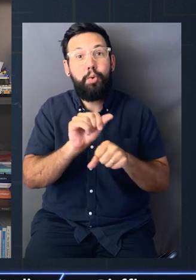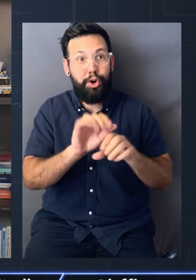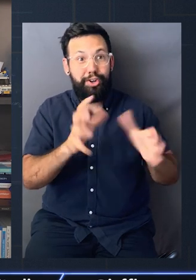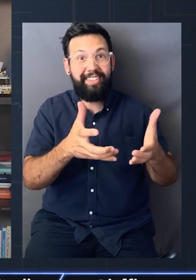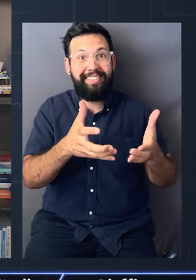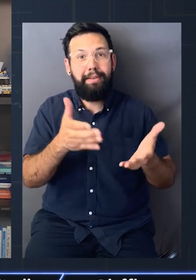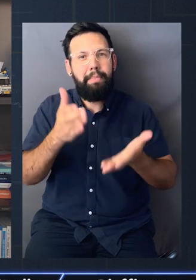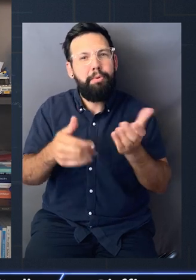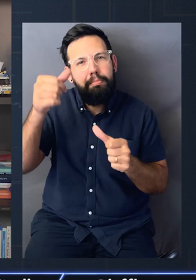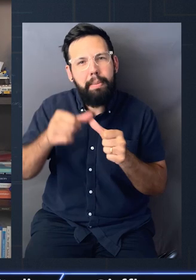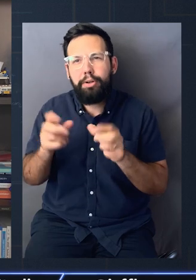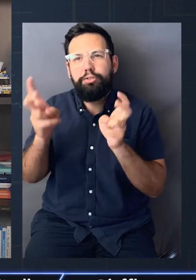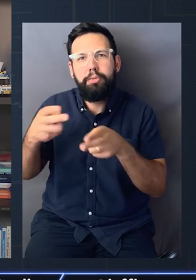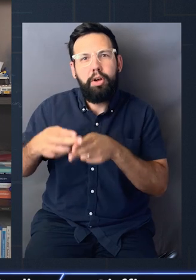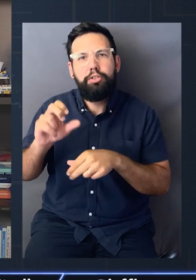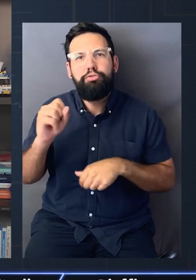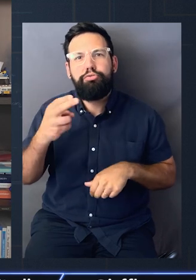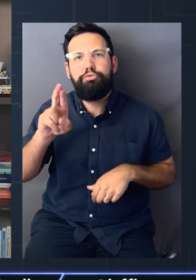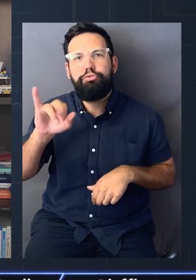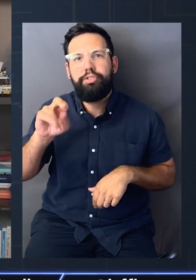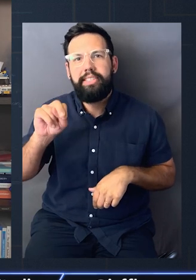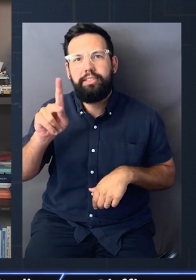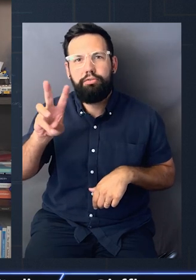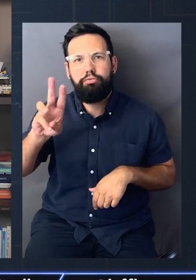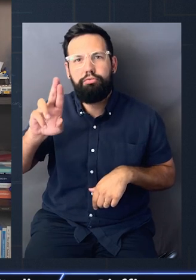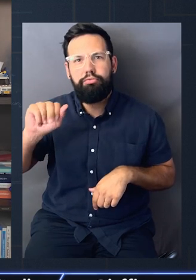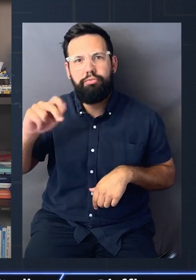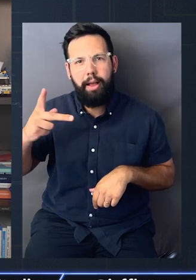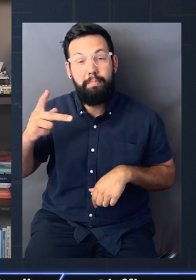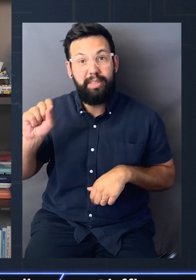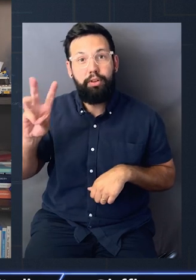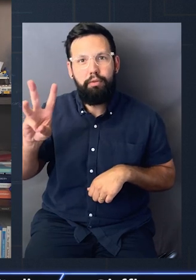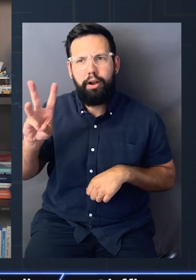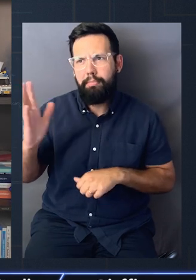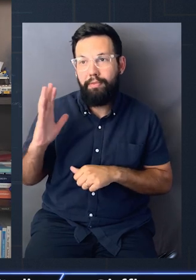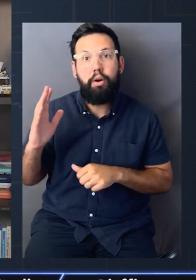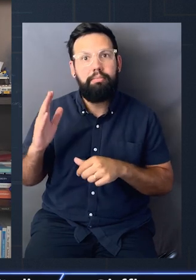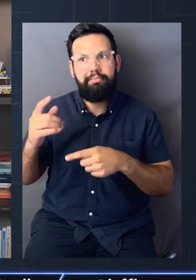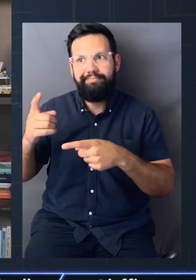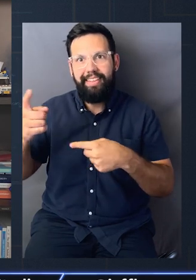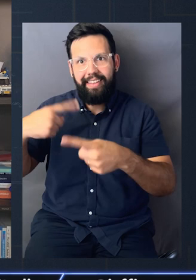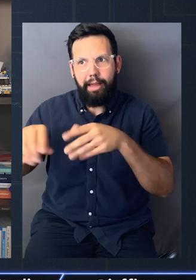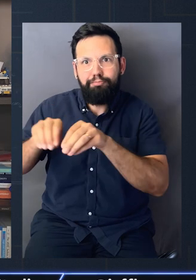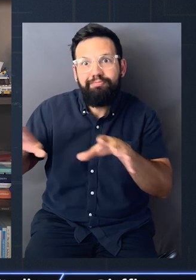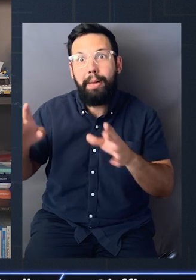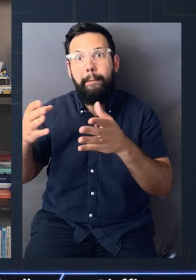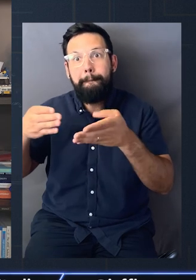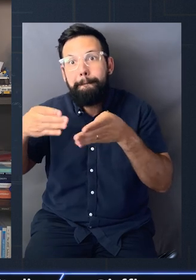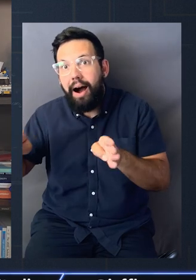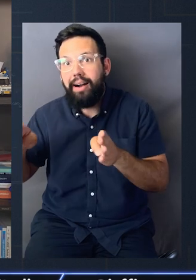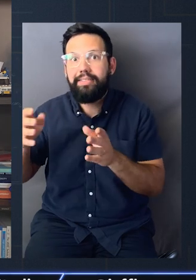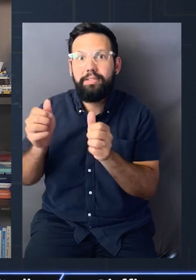software. Shrink-wrapped software comes in an actual cardboard box with plastic around it. And the production logistics of